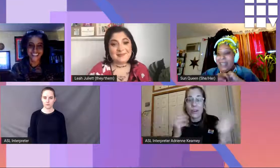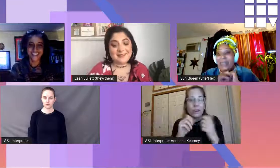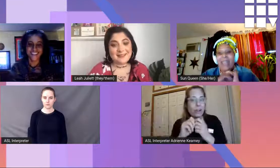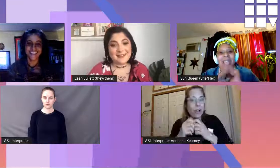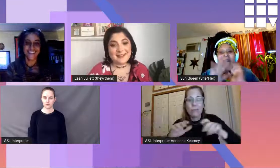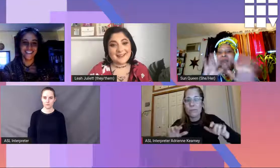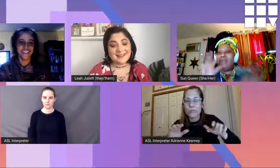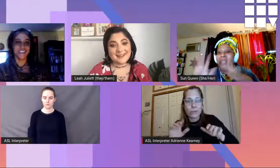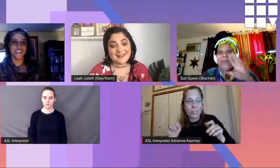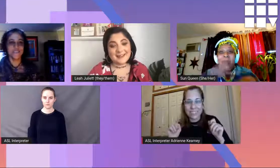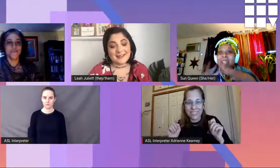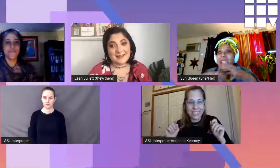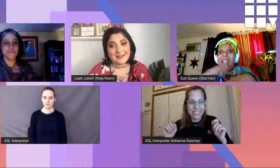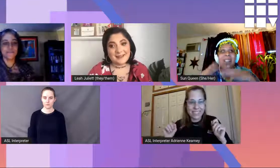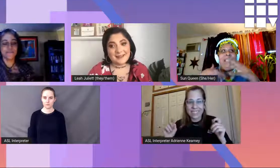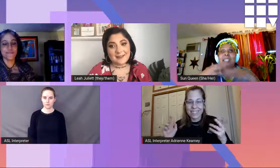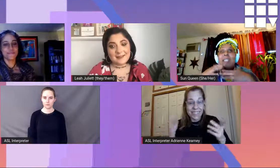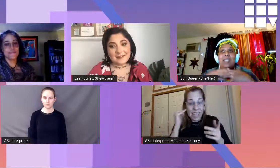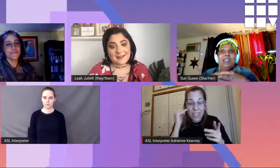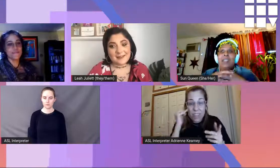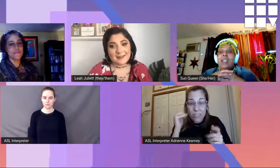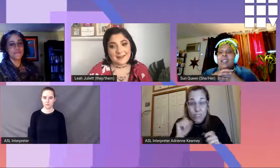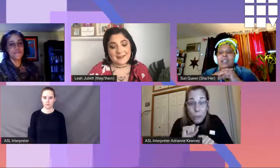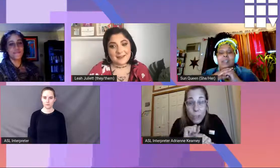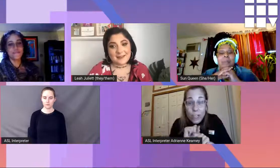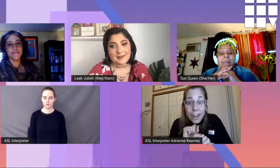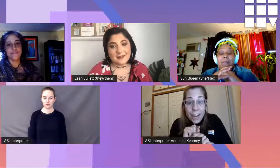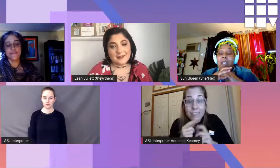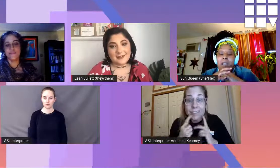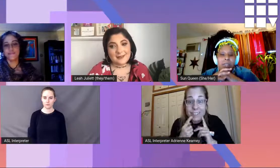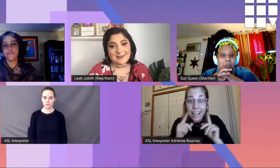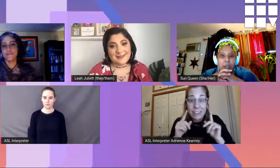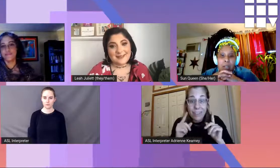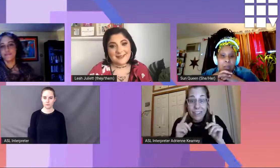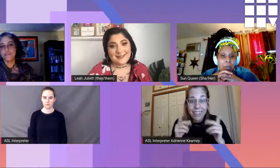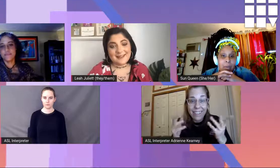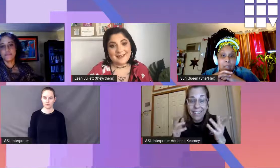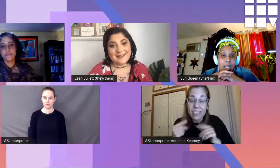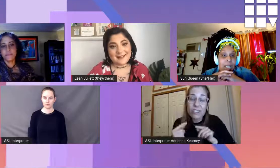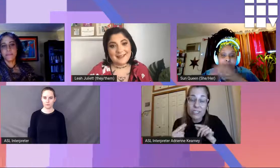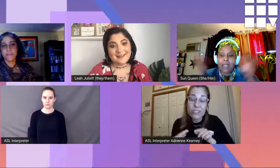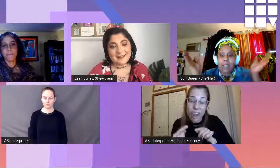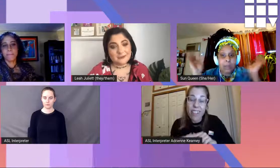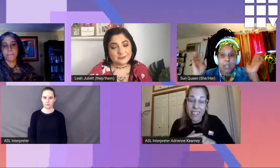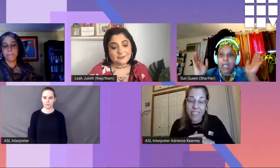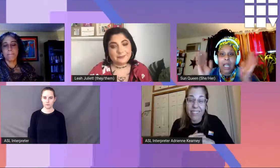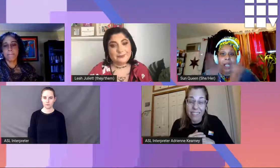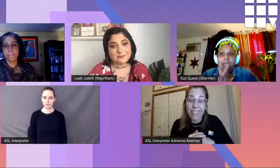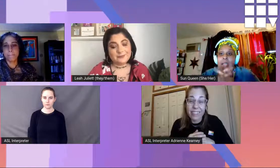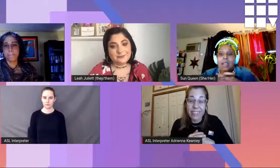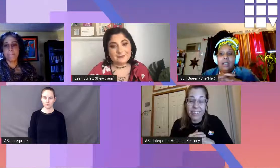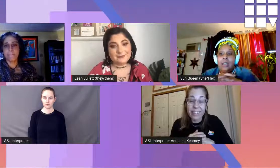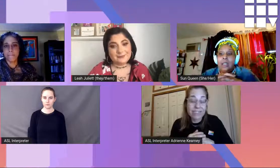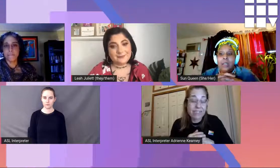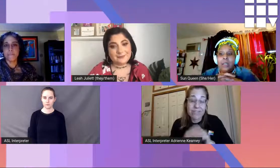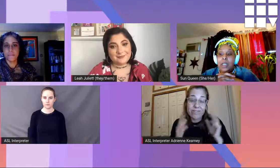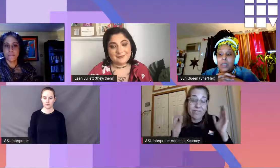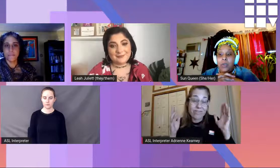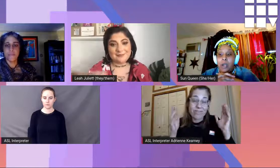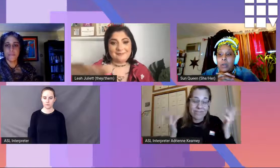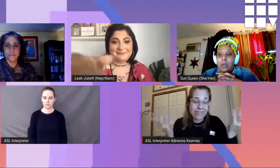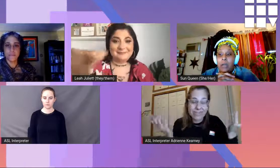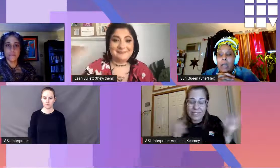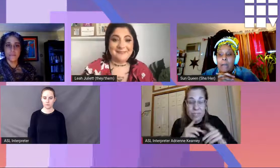and, if it's working, it's a struggle. Like, that's all I got. It's